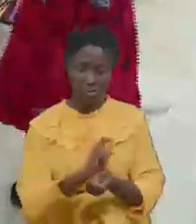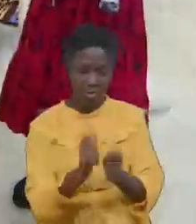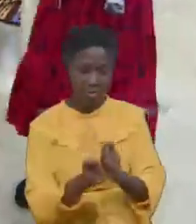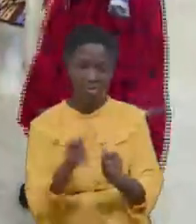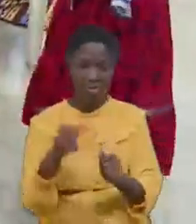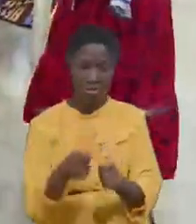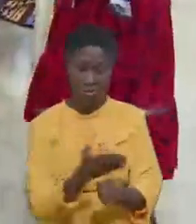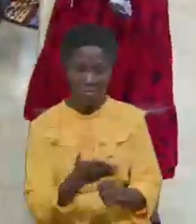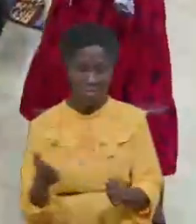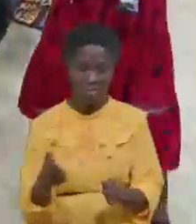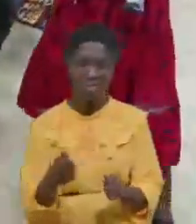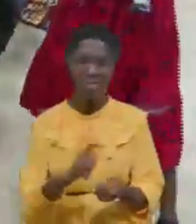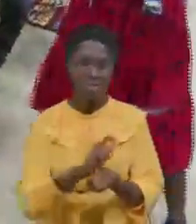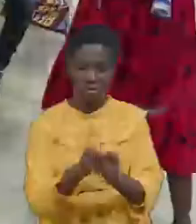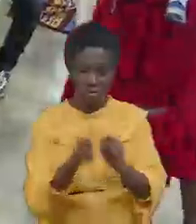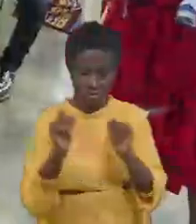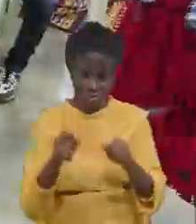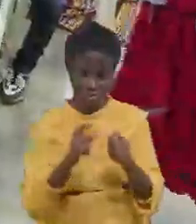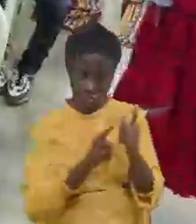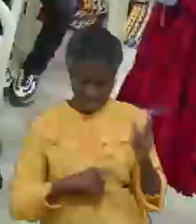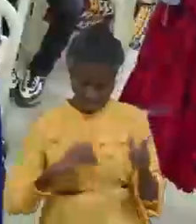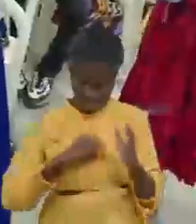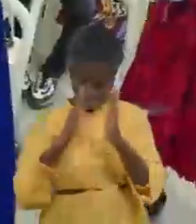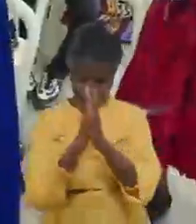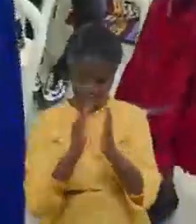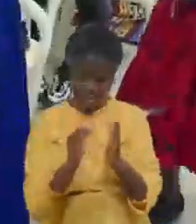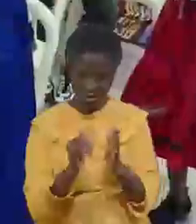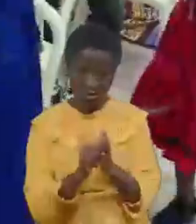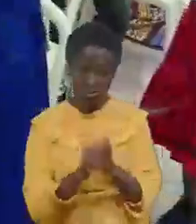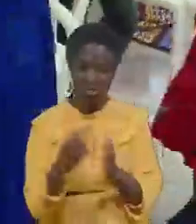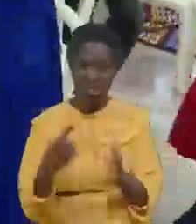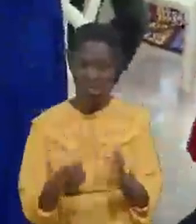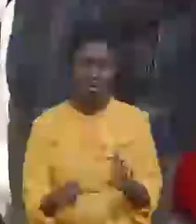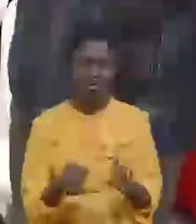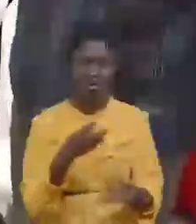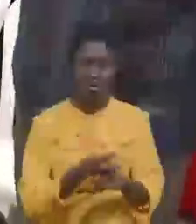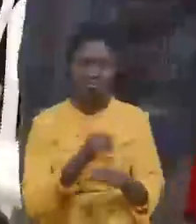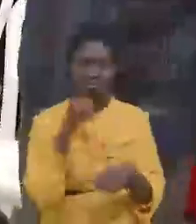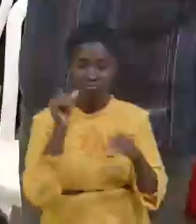changeable. Lord, I pray the impossible will be possible tonight.